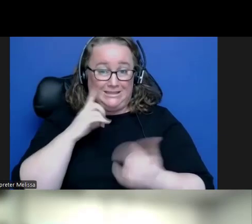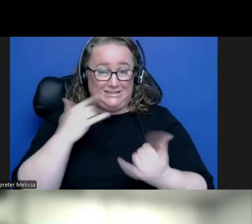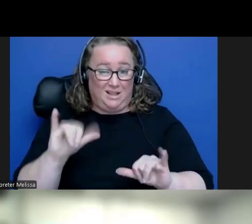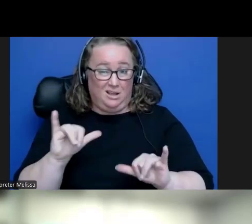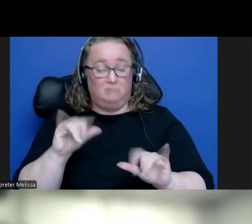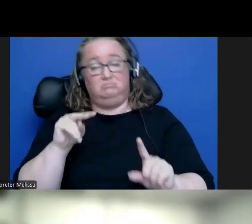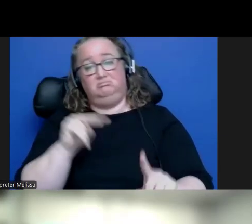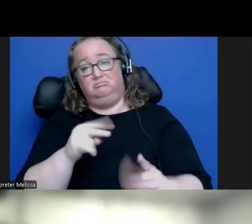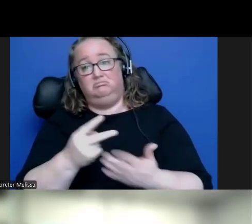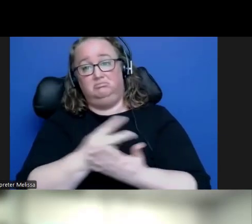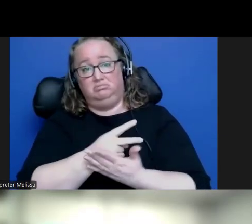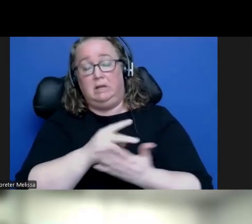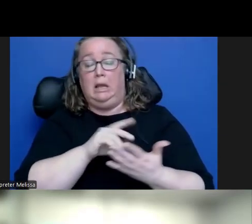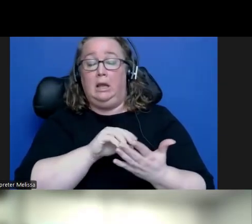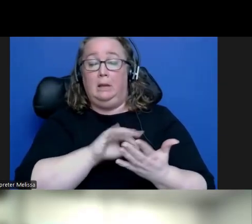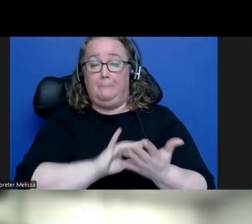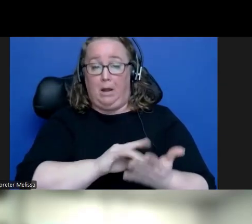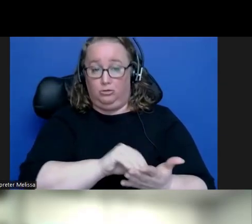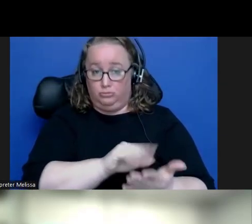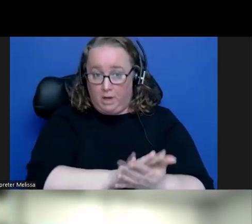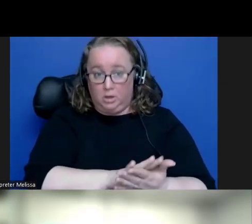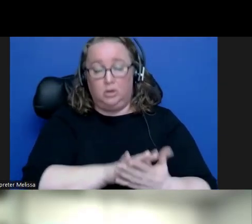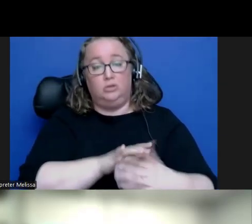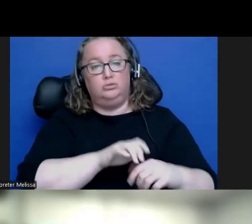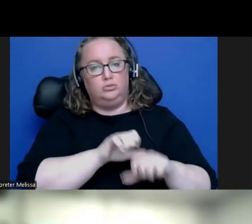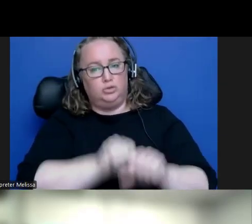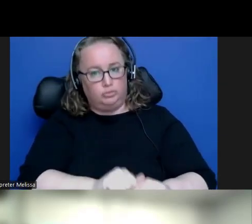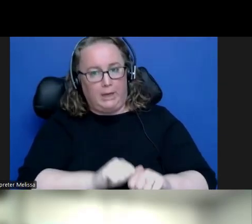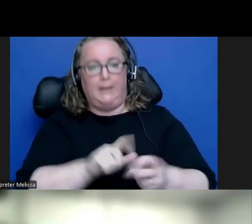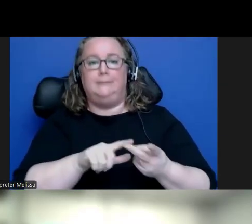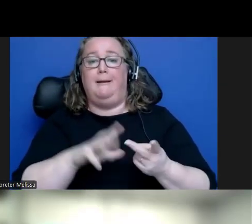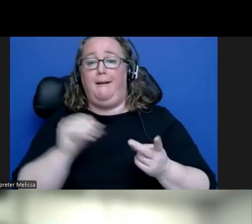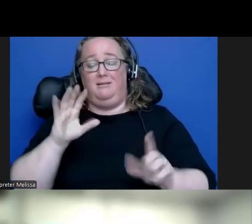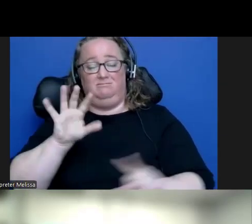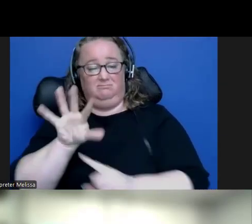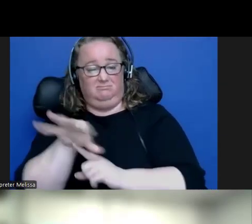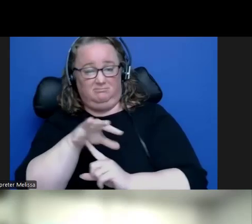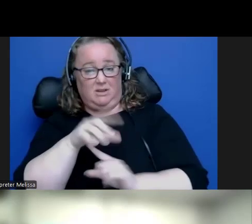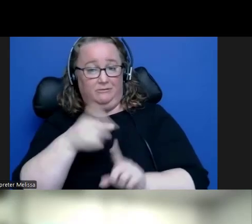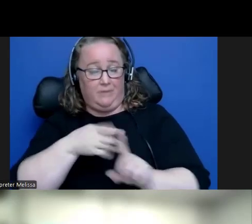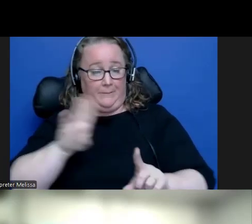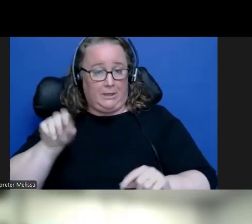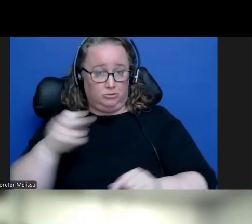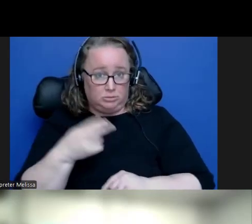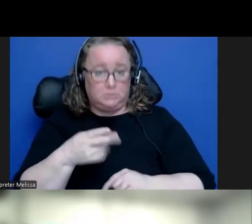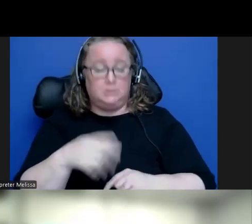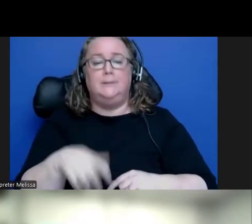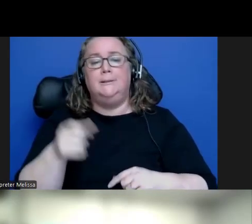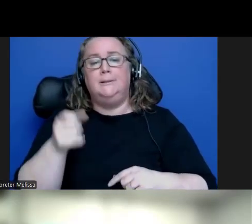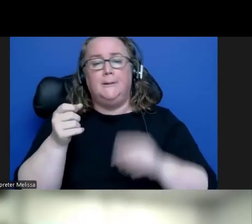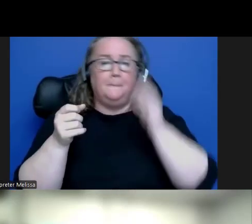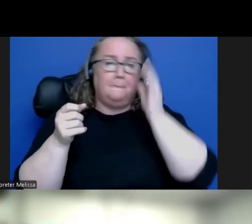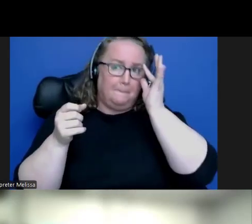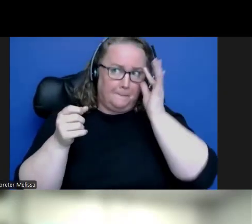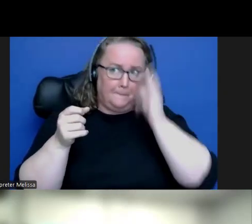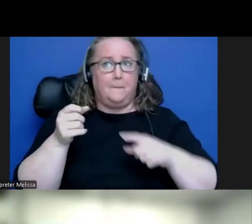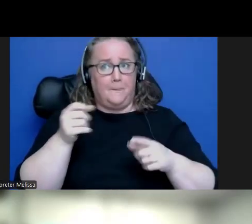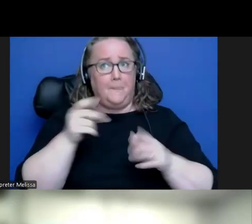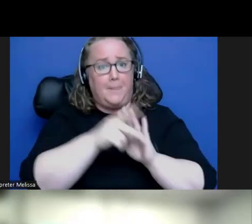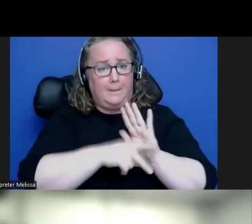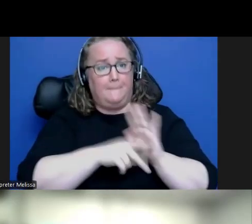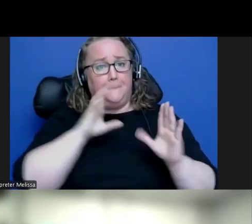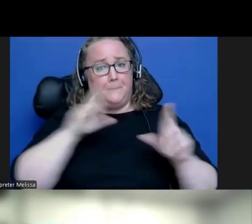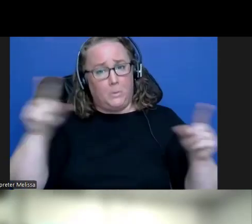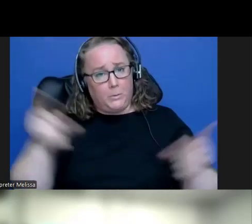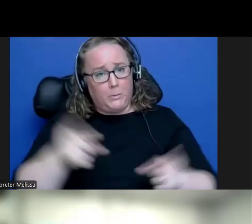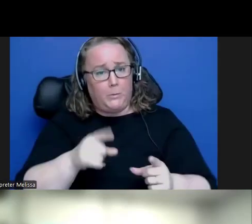medical records, restraint forms, and security footage from Bridgewater. Although the new policy narrowed the scope of